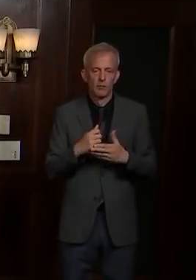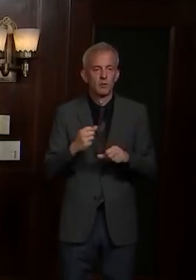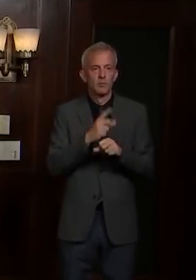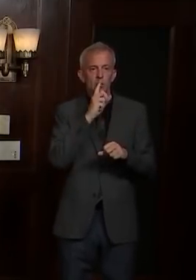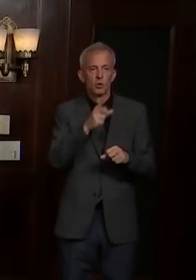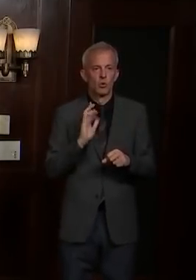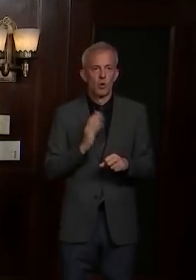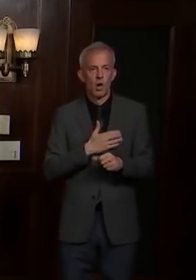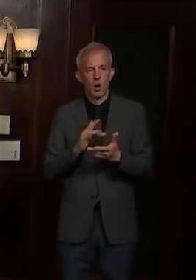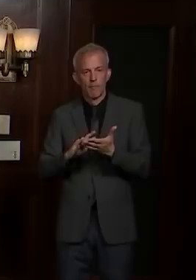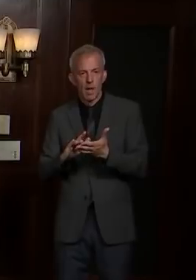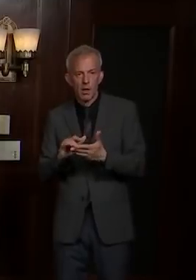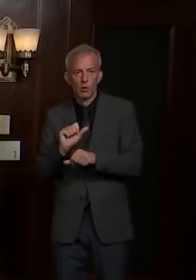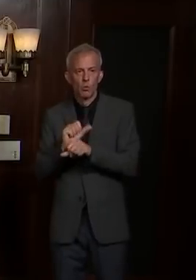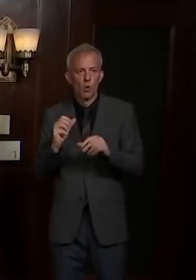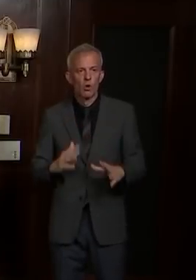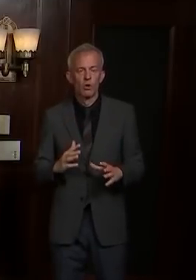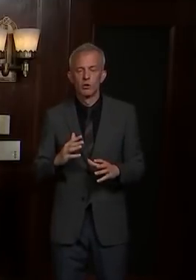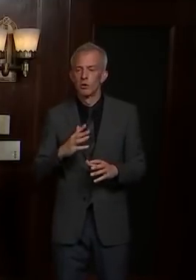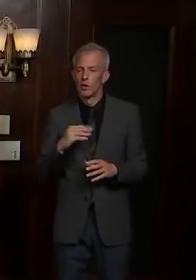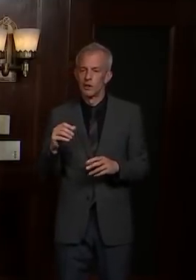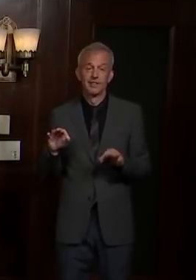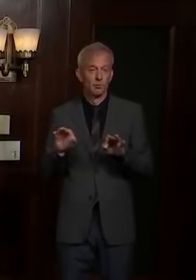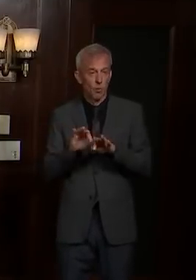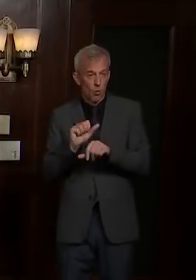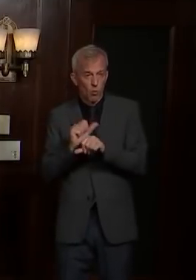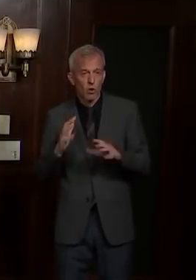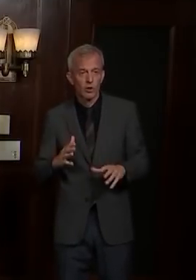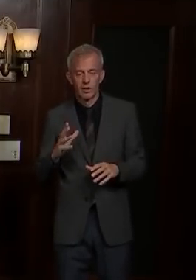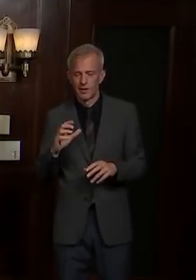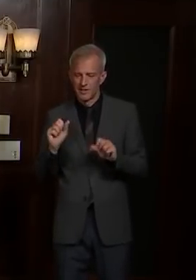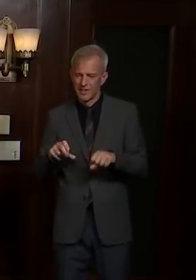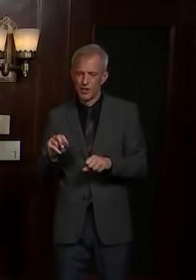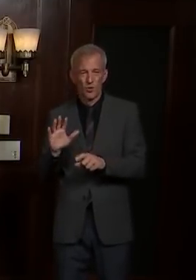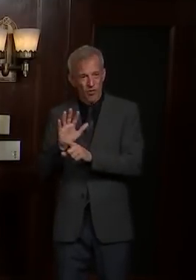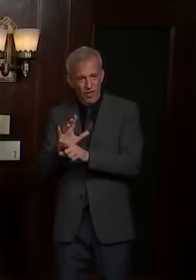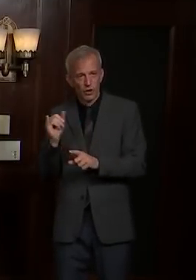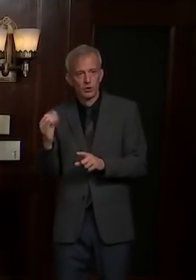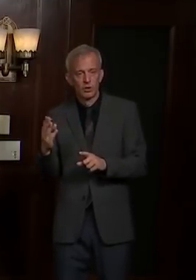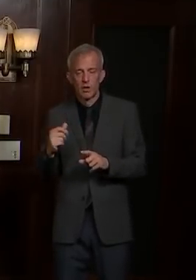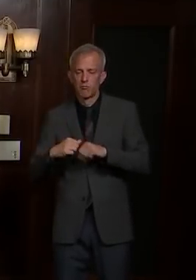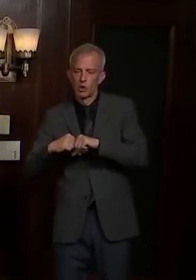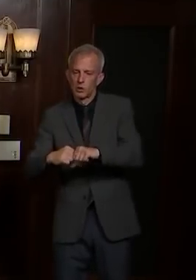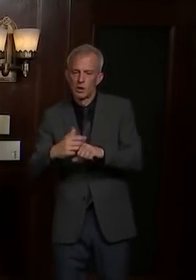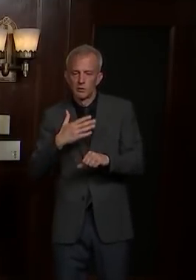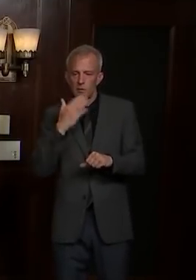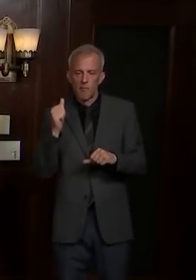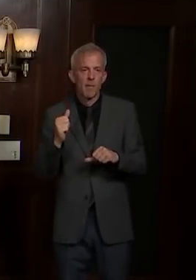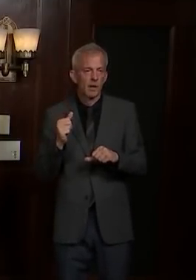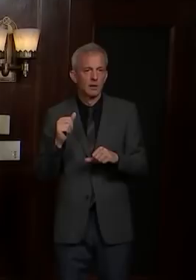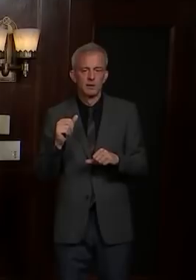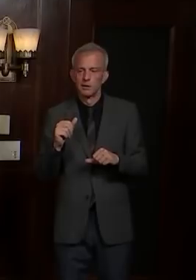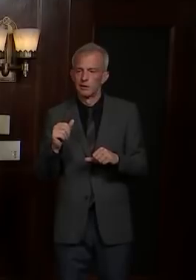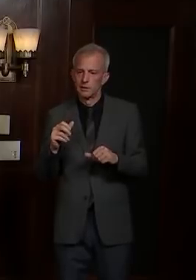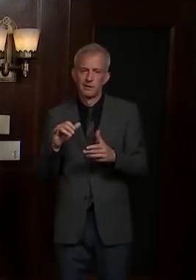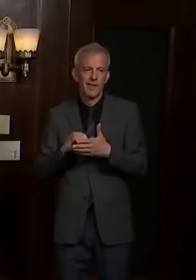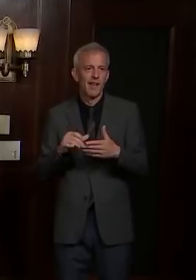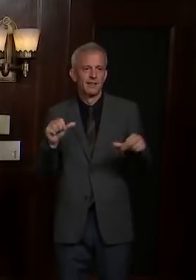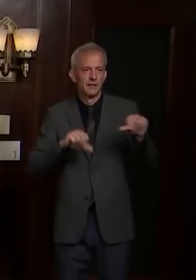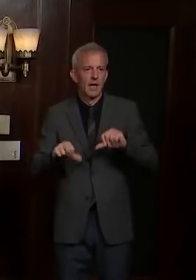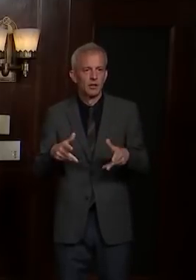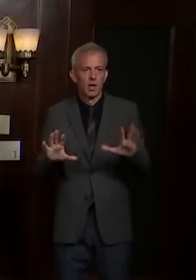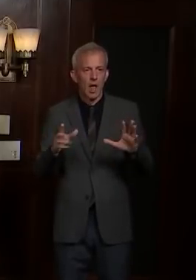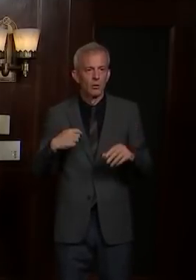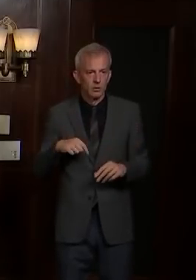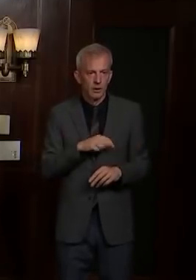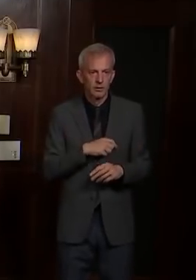our essential workers can do their jobs protected to the best of the ability that science allows us to do now. So I